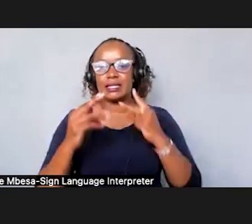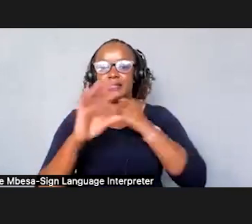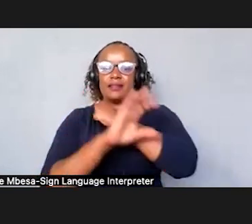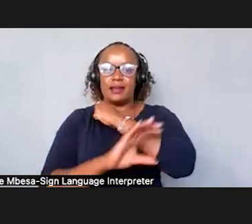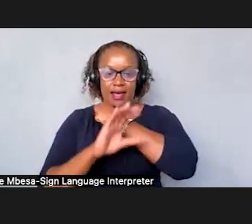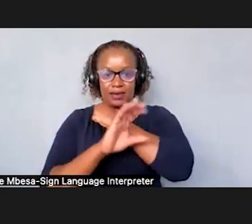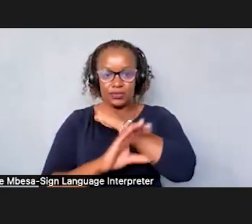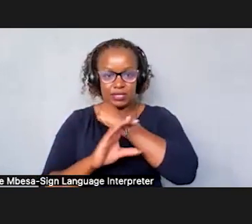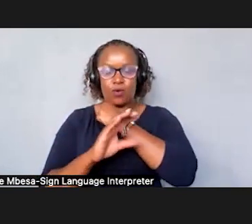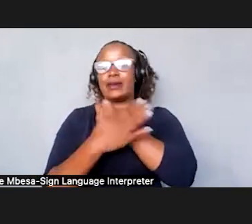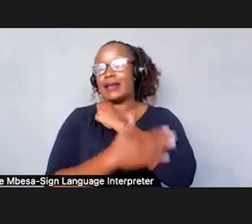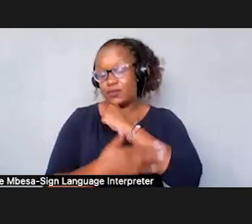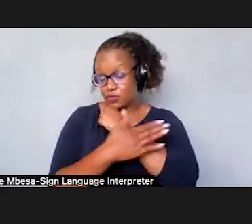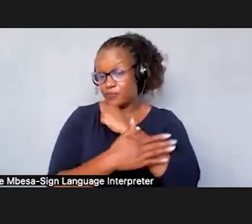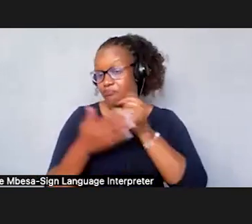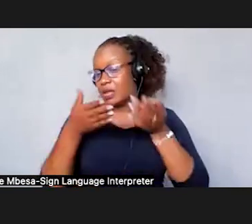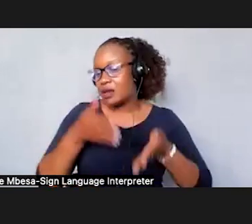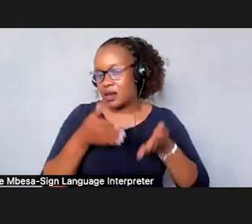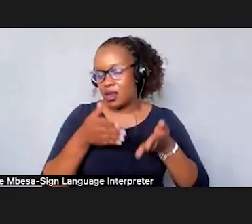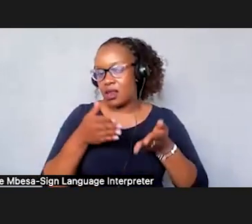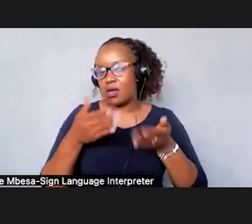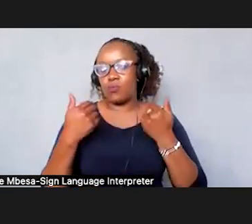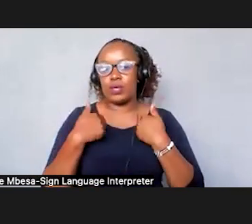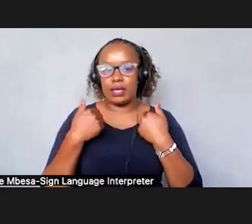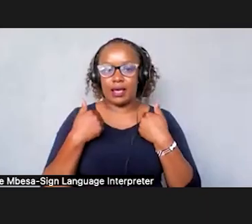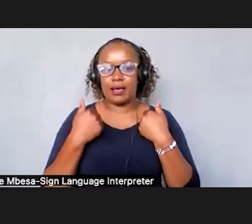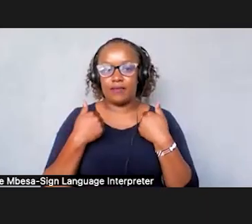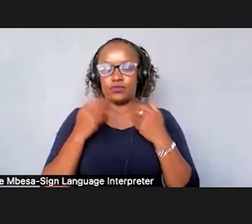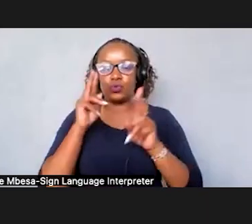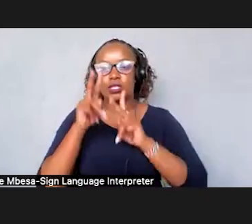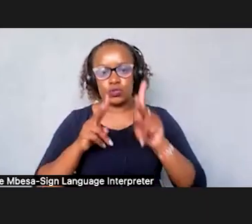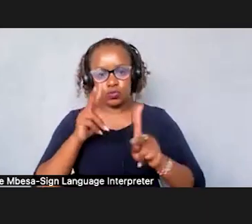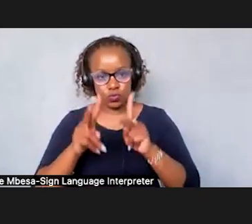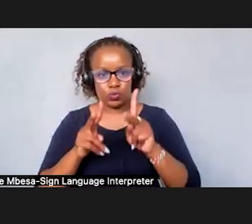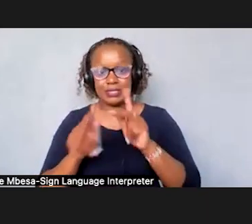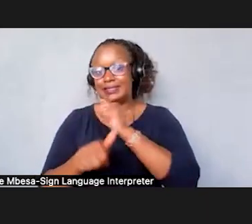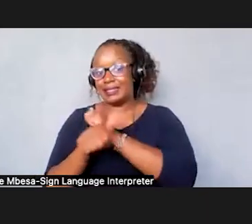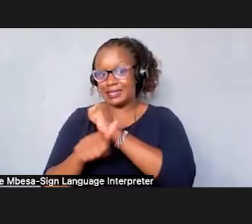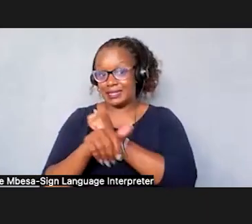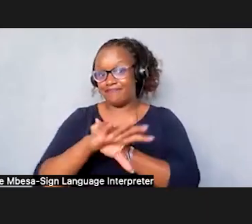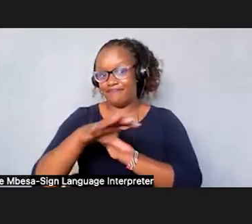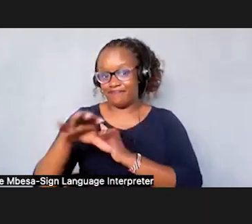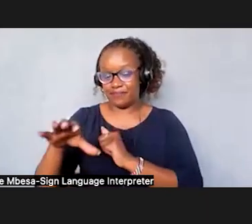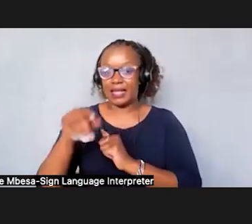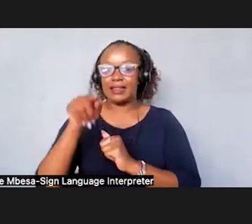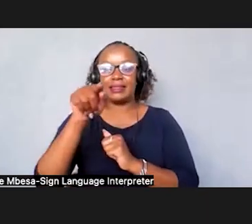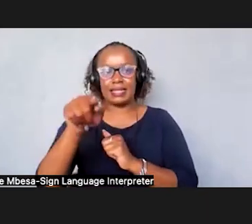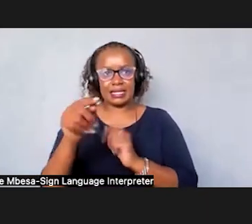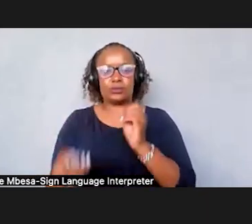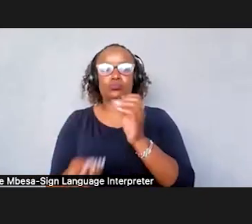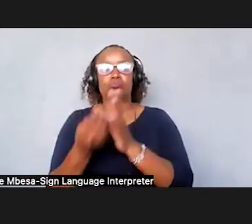now we have 22 hotspot counties. So this online presence has created a sense